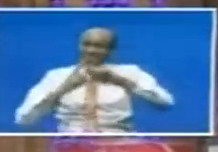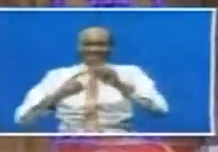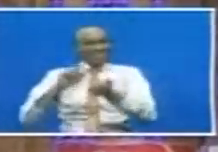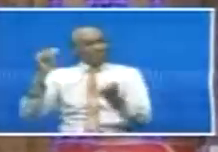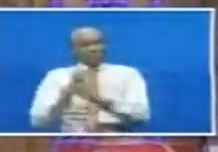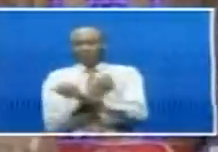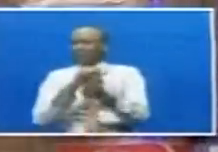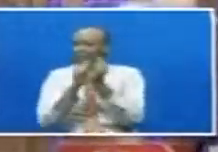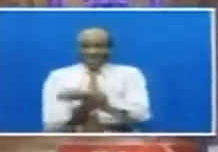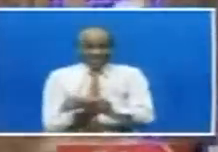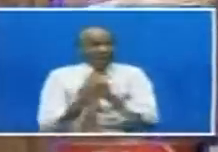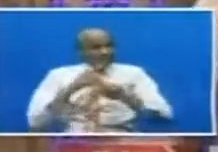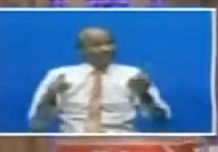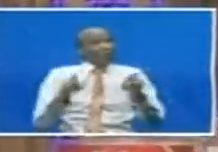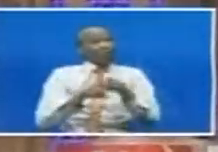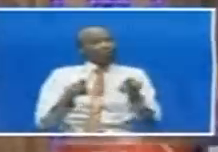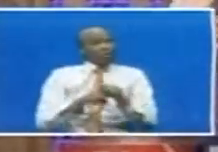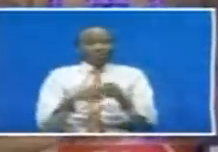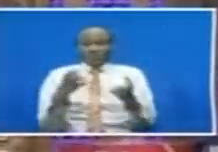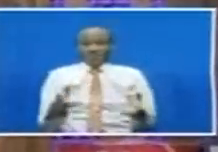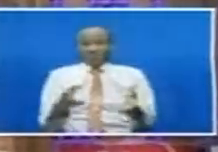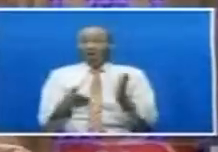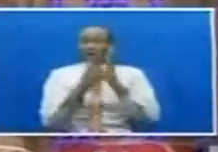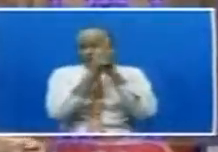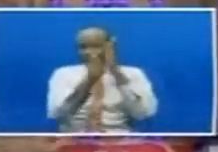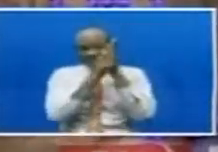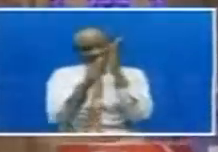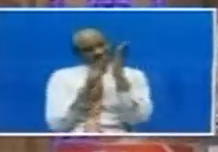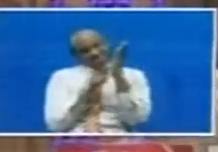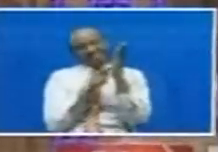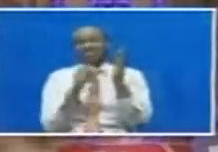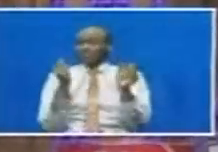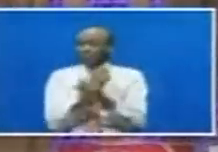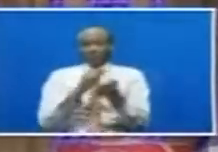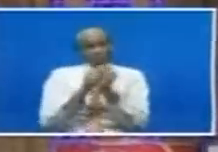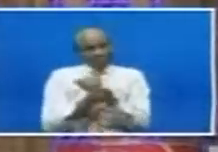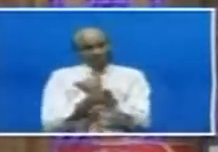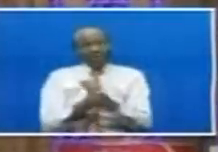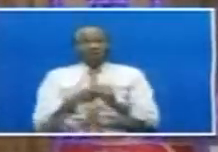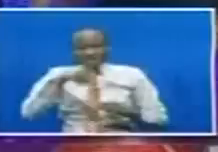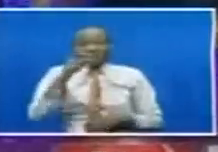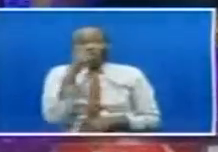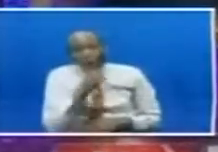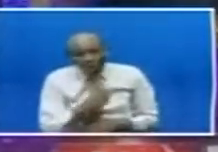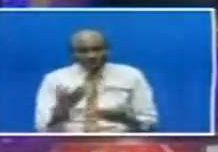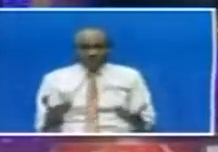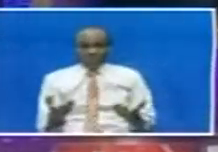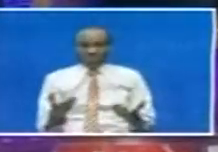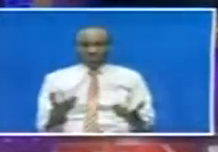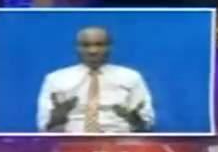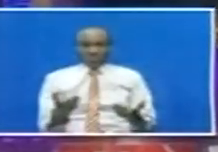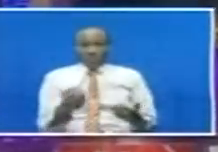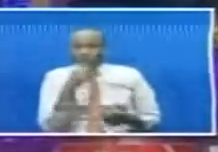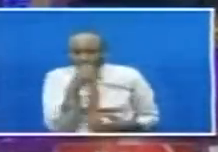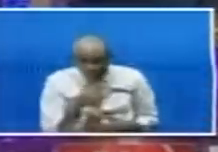says, for experience. But there's also no substitute for competence. Age does not confer competence.